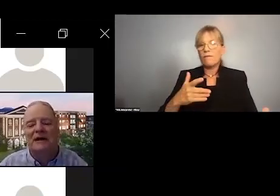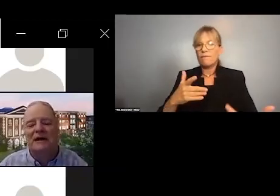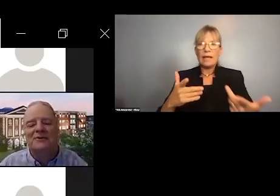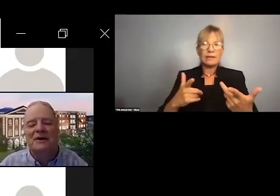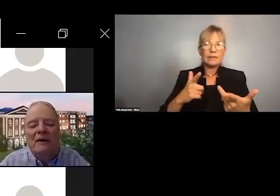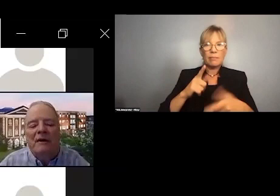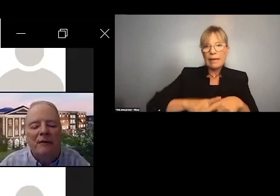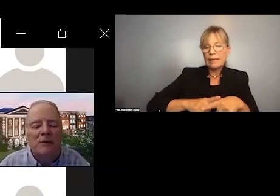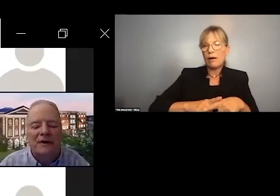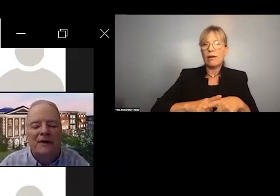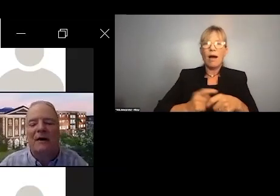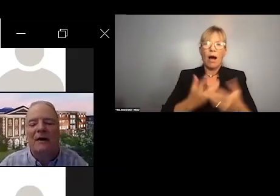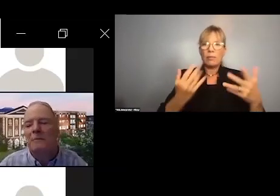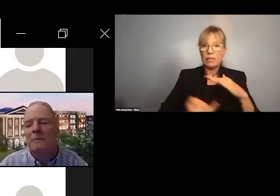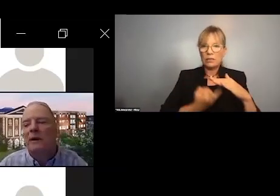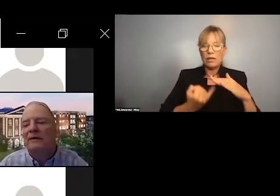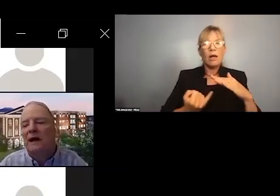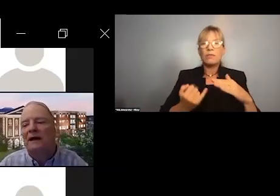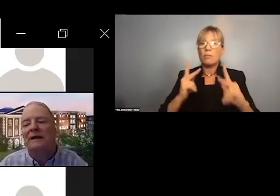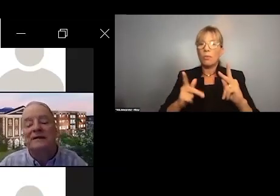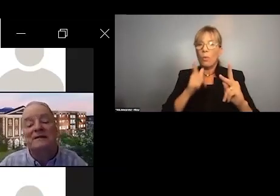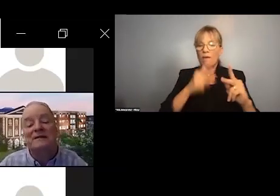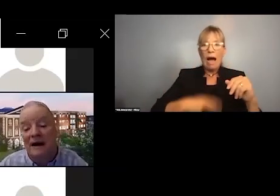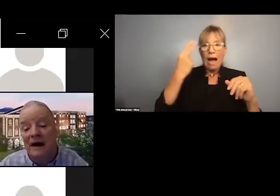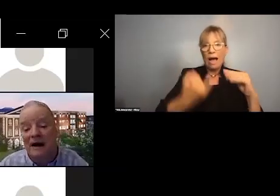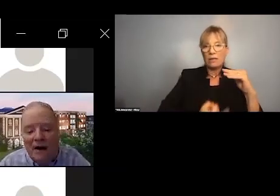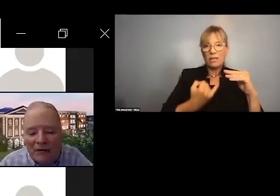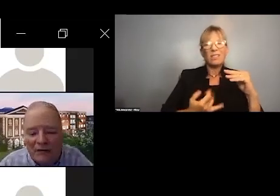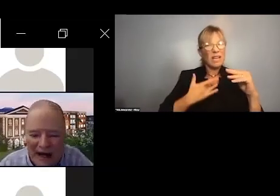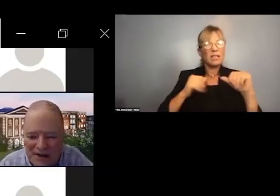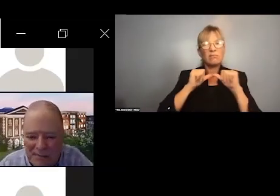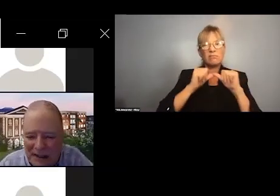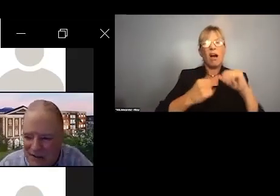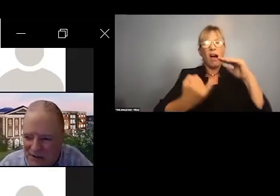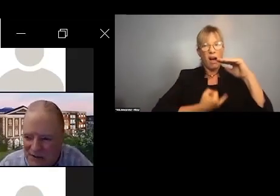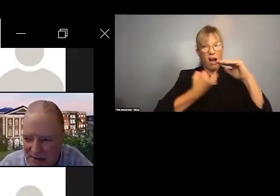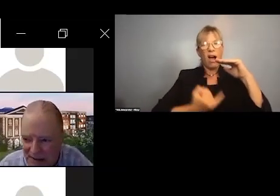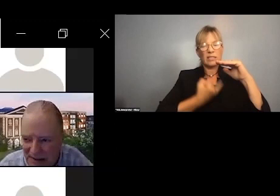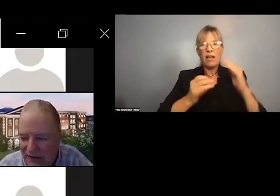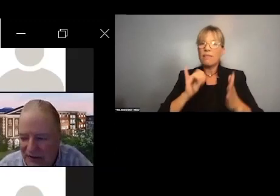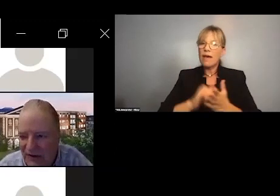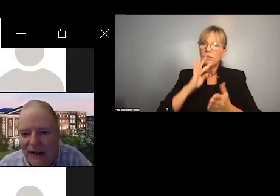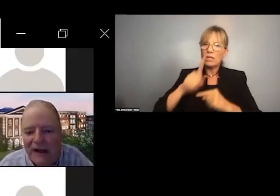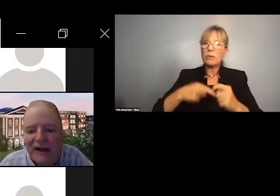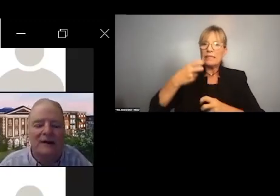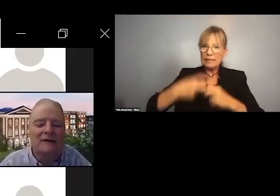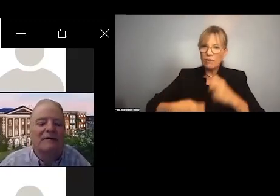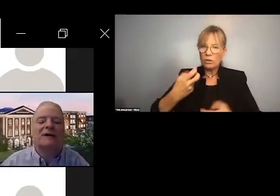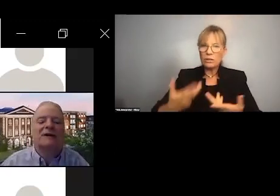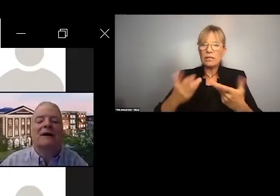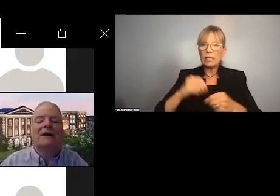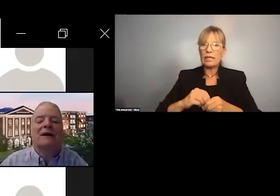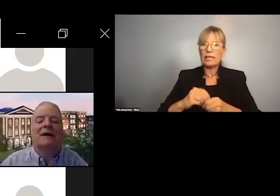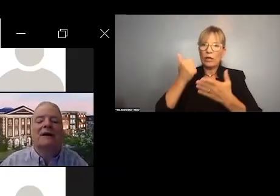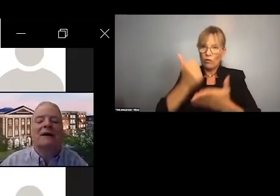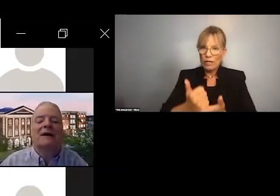level of isolation, those that are high at one point, they're likely to stay high. So that speaks to some of the difficulties in